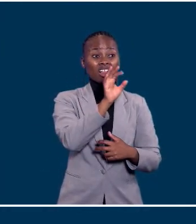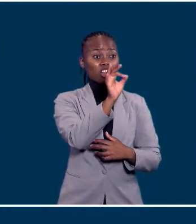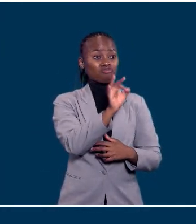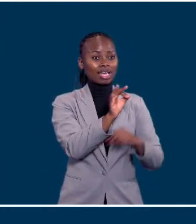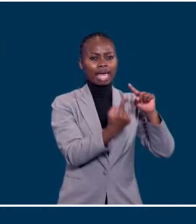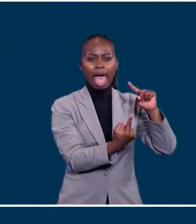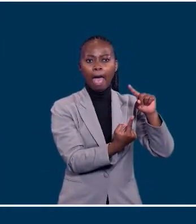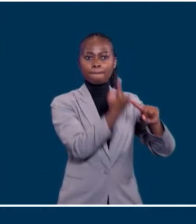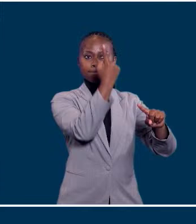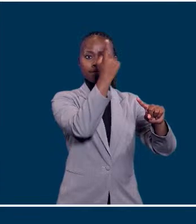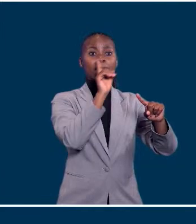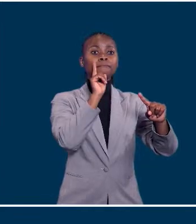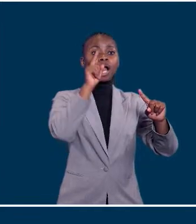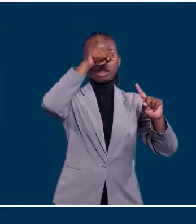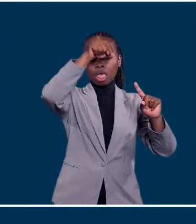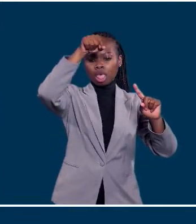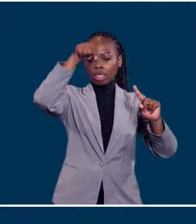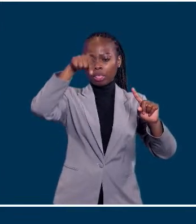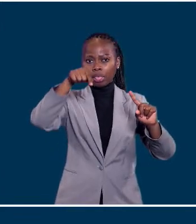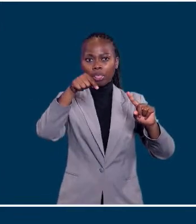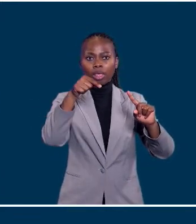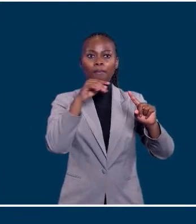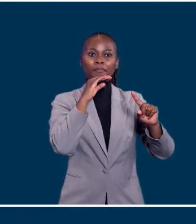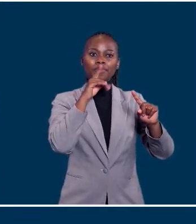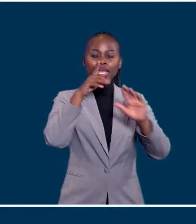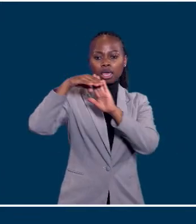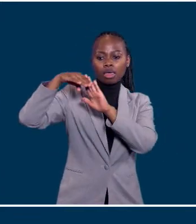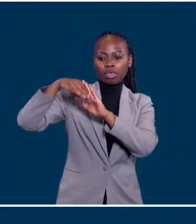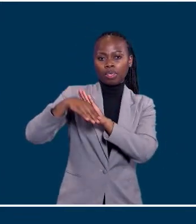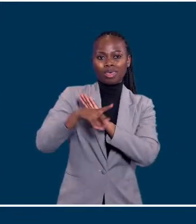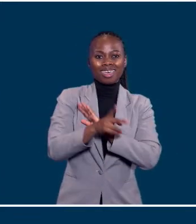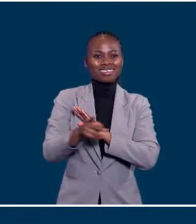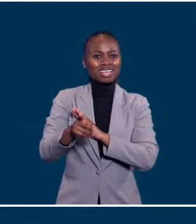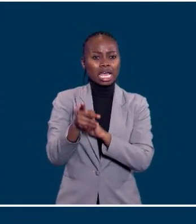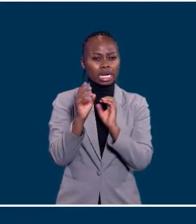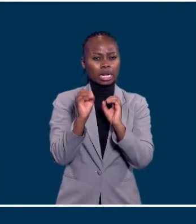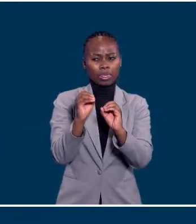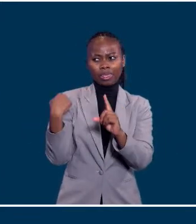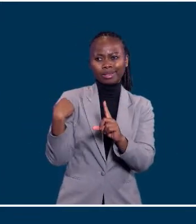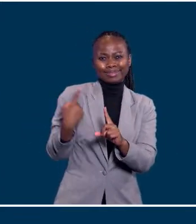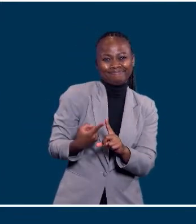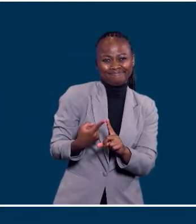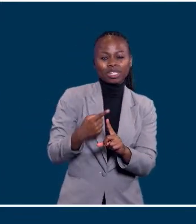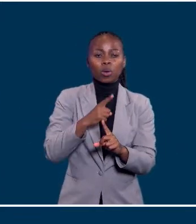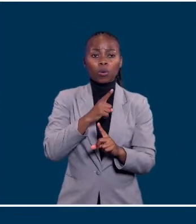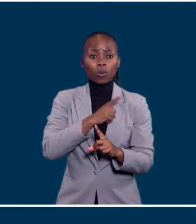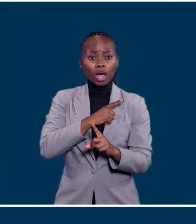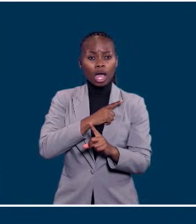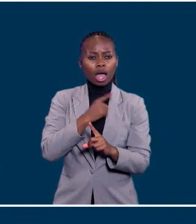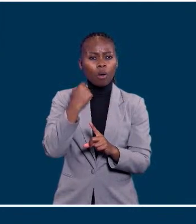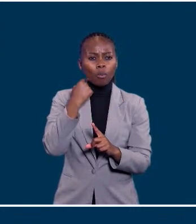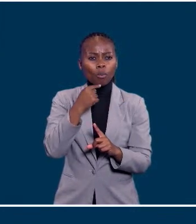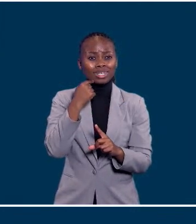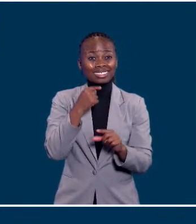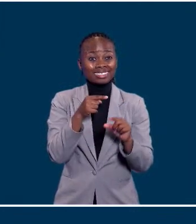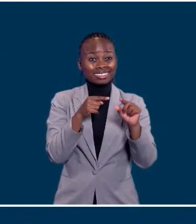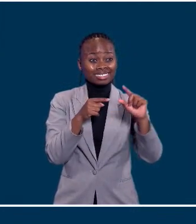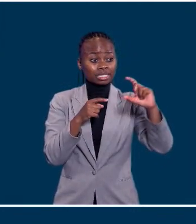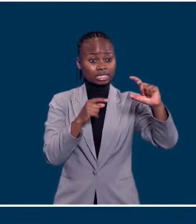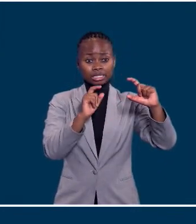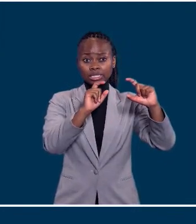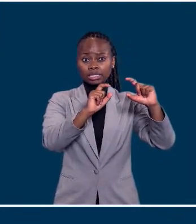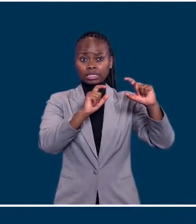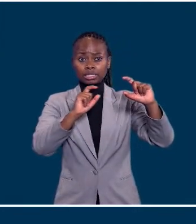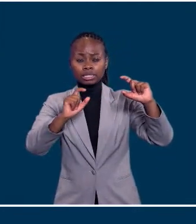part because the estimation process of those neutral rates in white is hard to do,